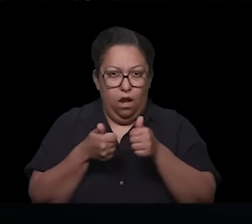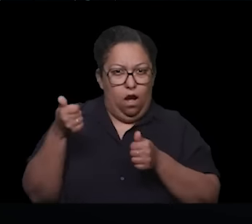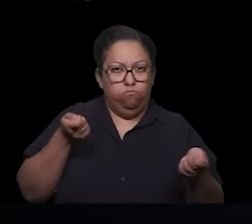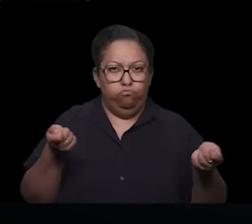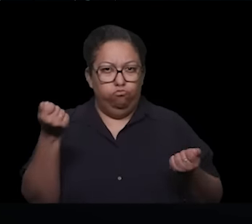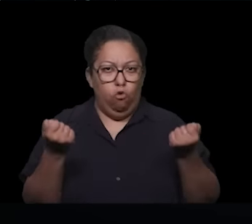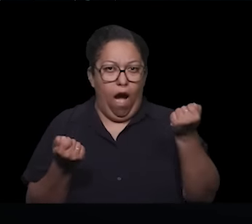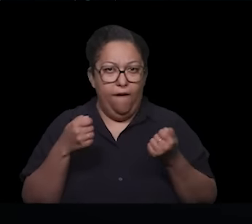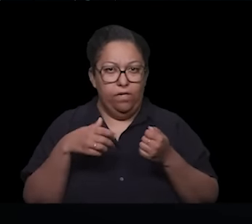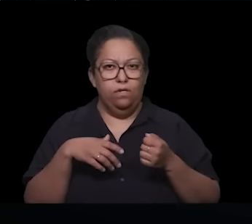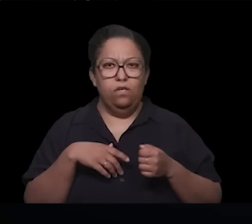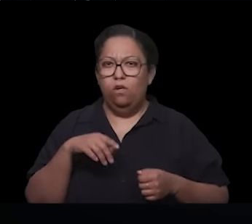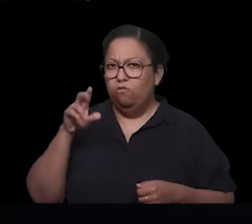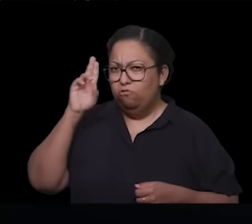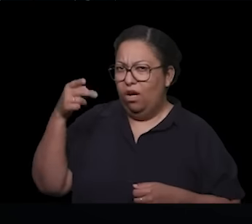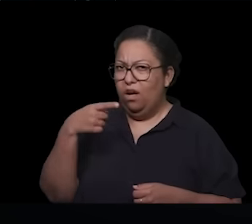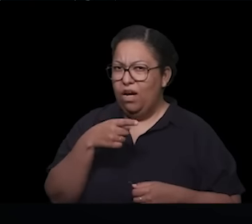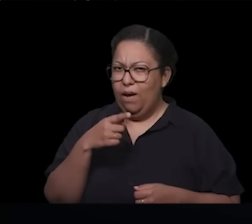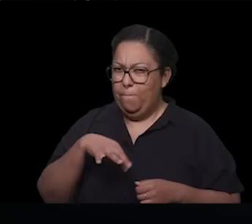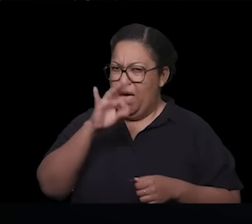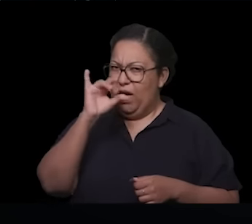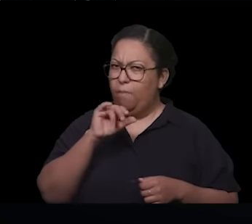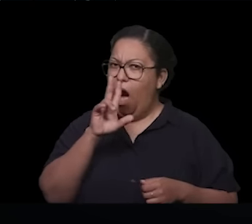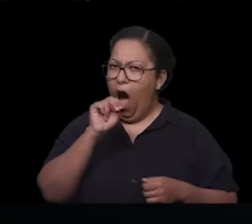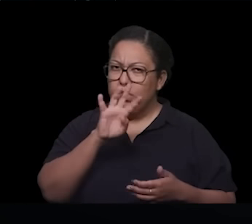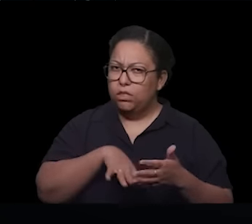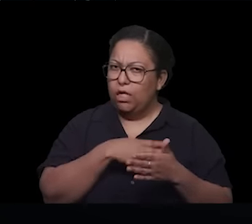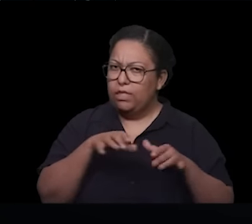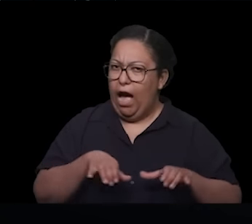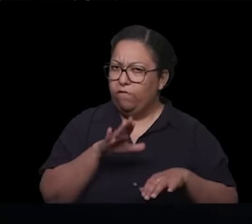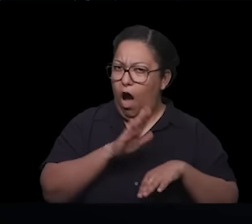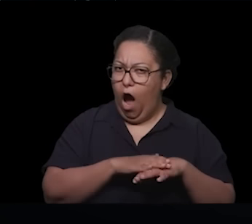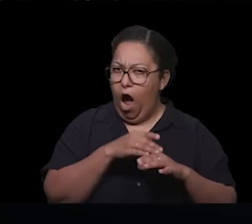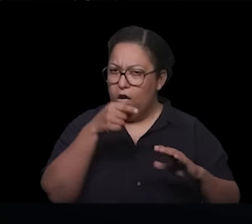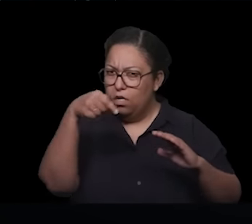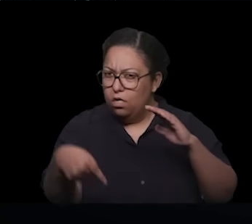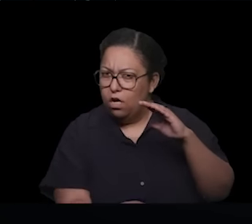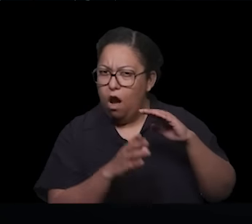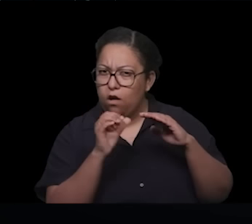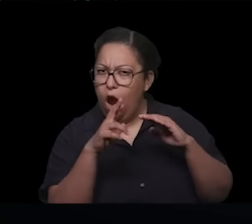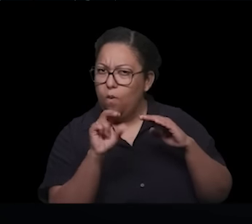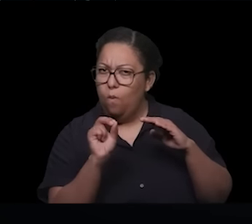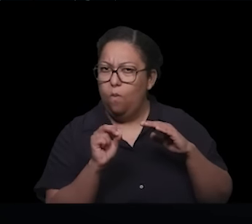In the cockpit. Sir, picking up unscheduled droid activity in the cargo hold.